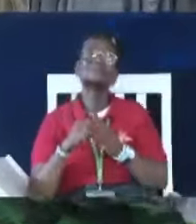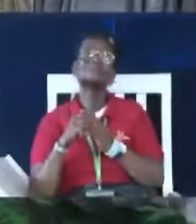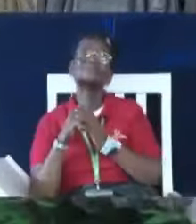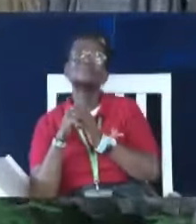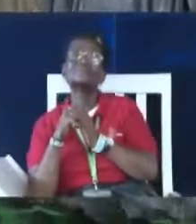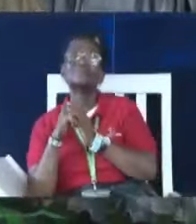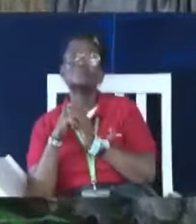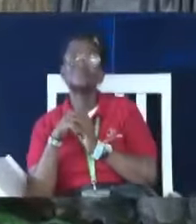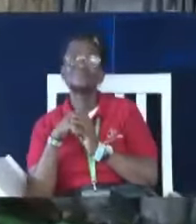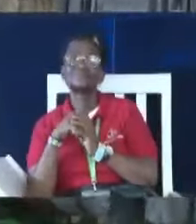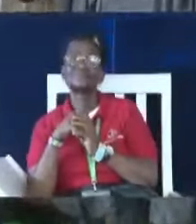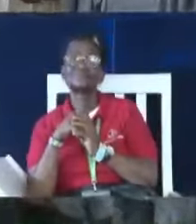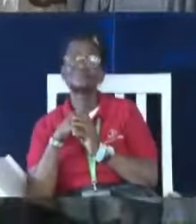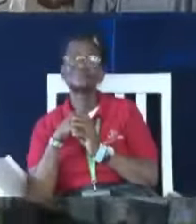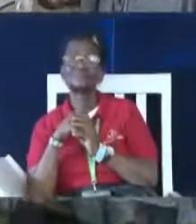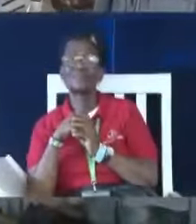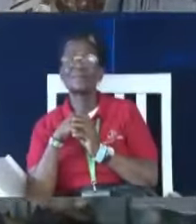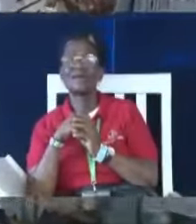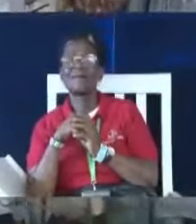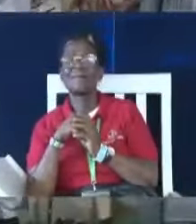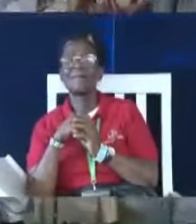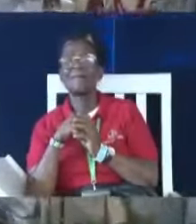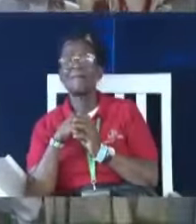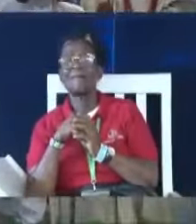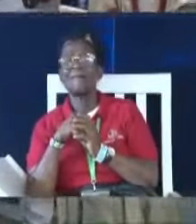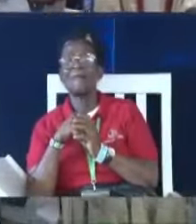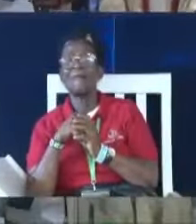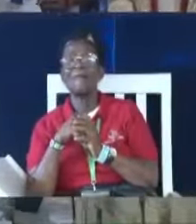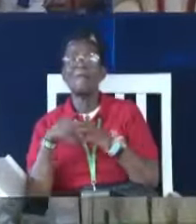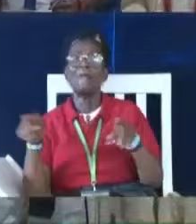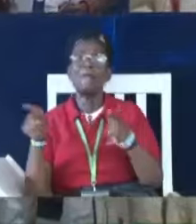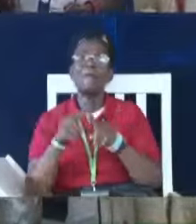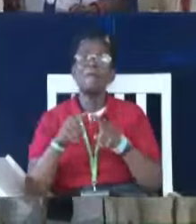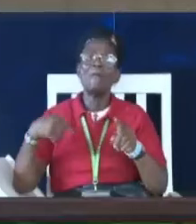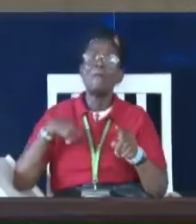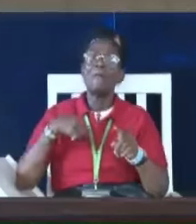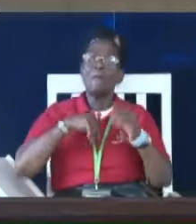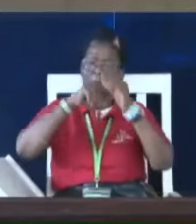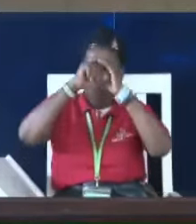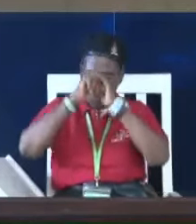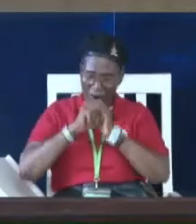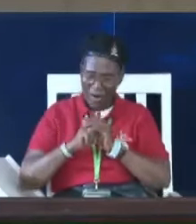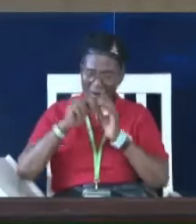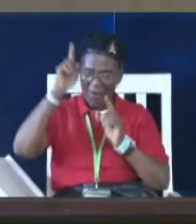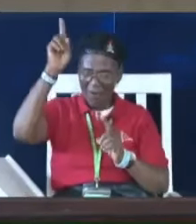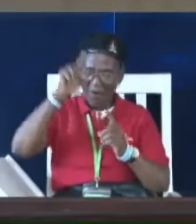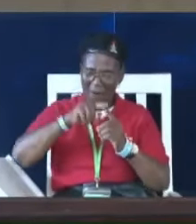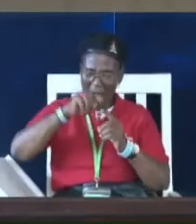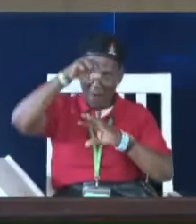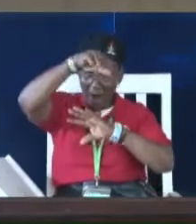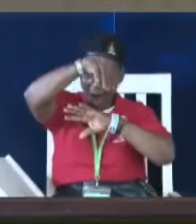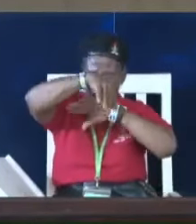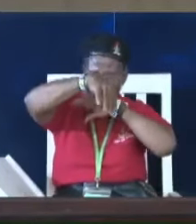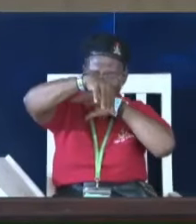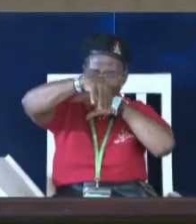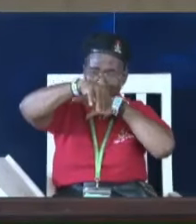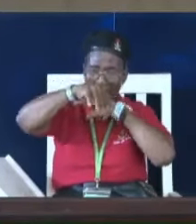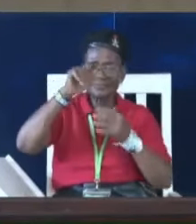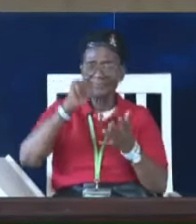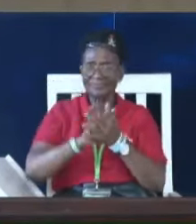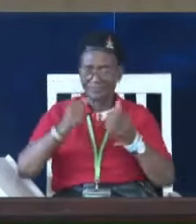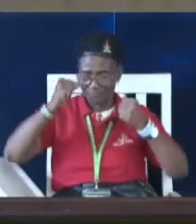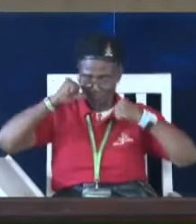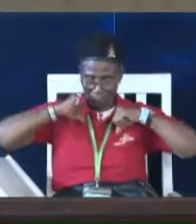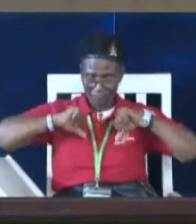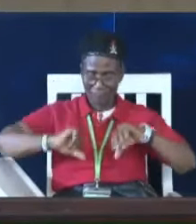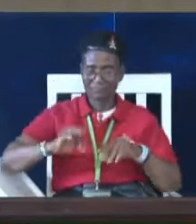As we worship you tonight, that garment of